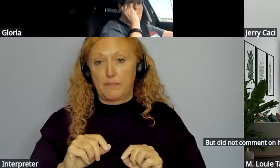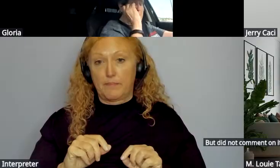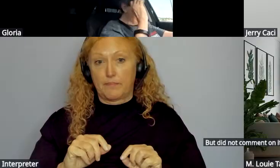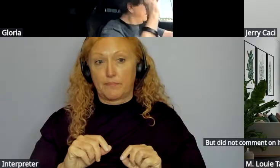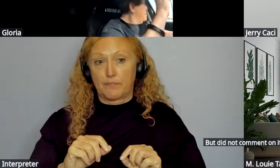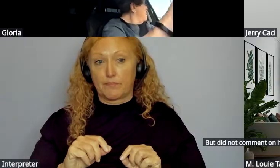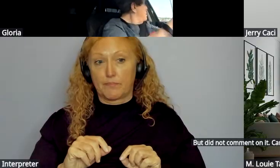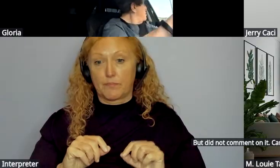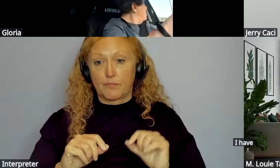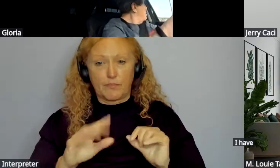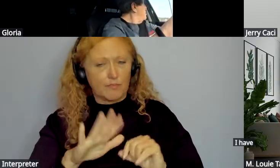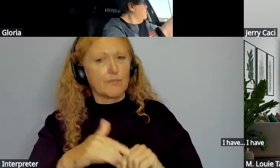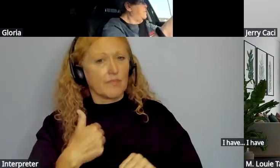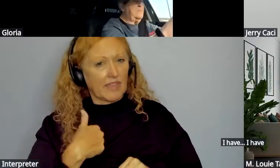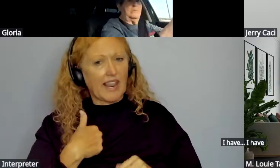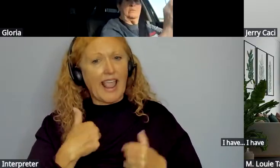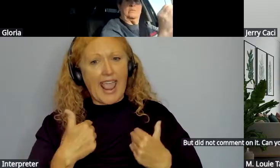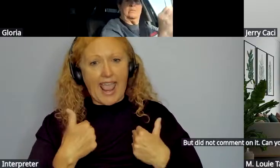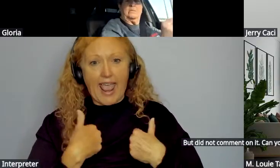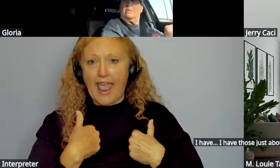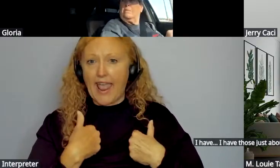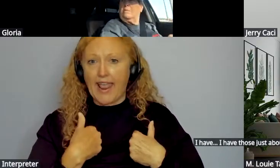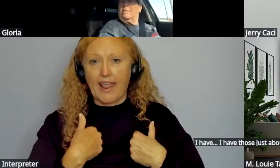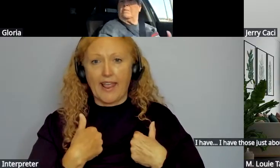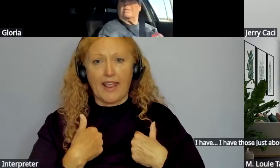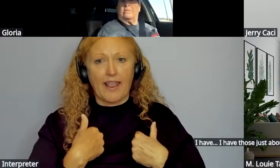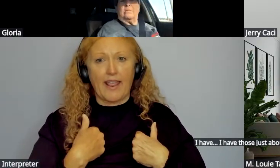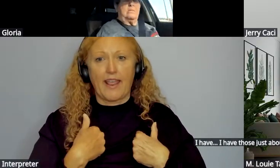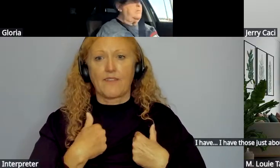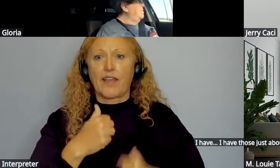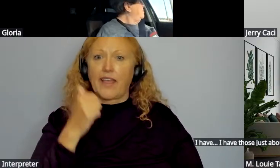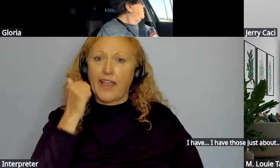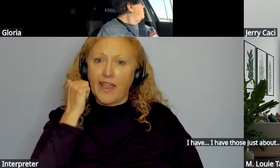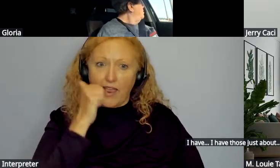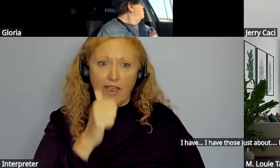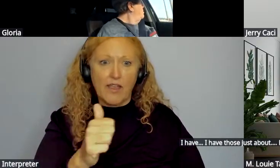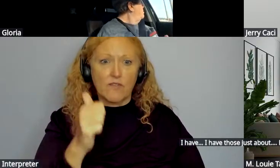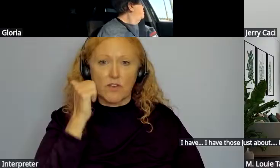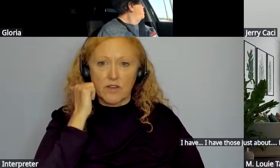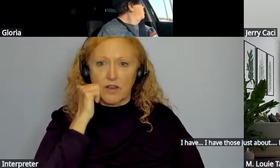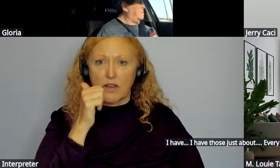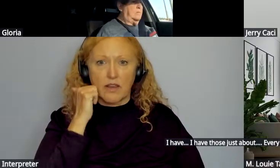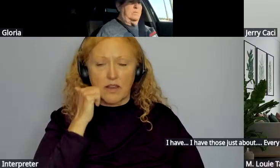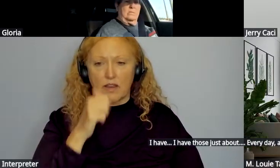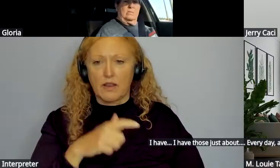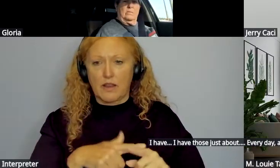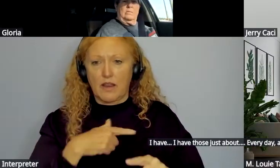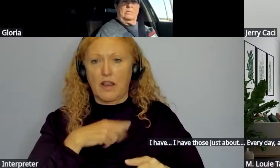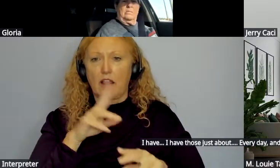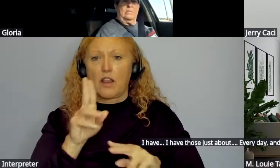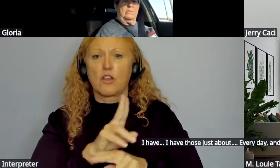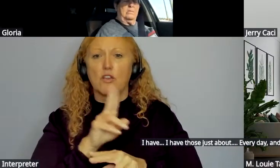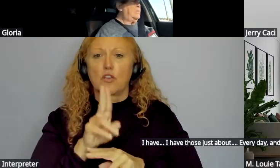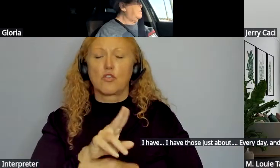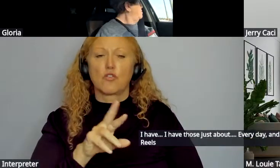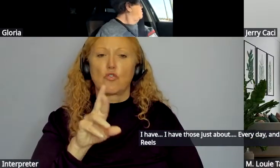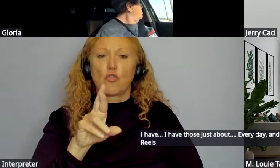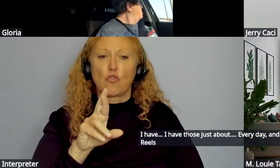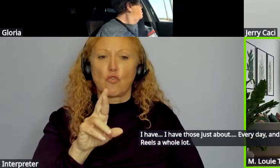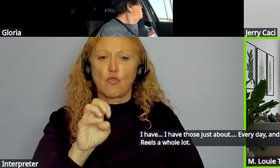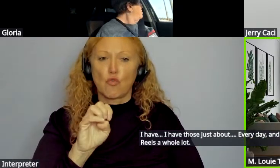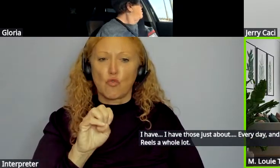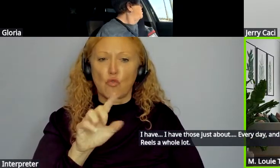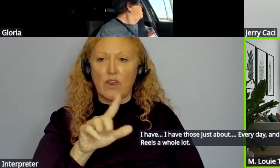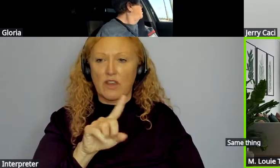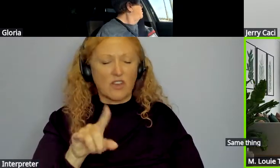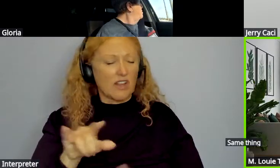I Can you have give I have those just about every day, and but I see because I use Reels a whole lot. same